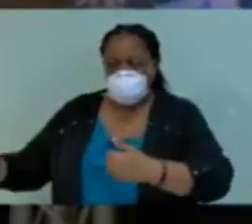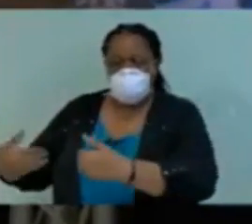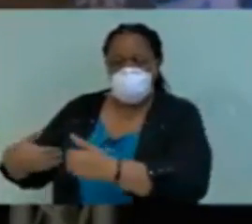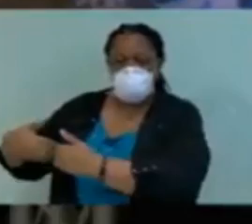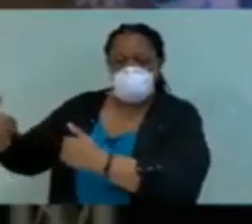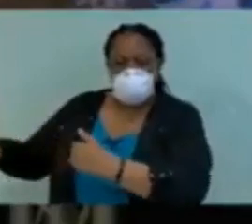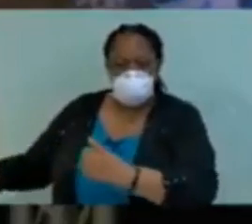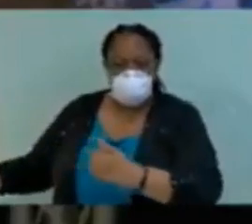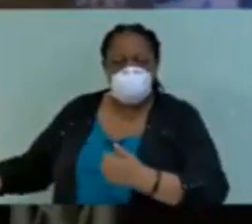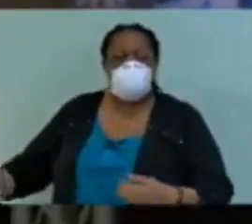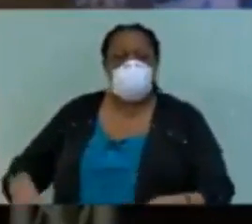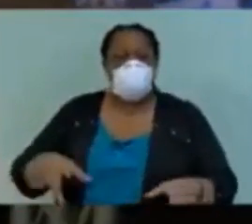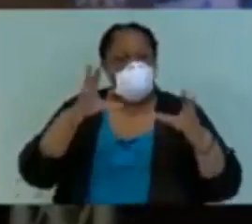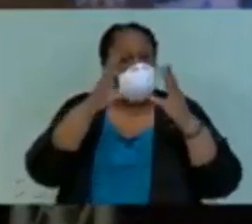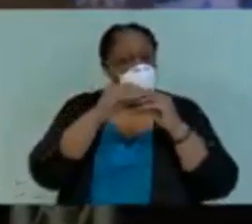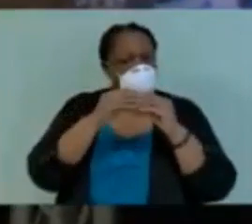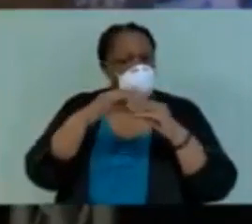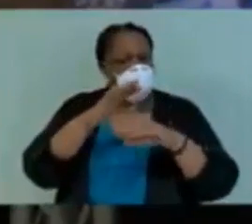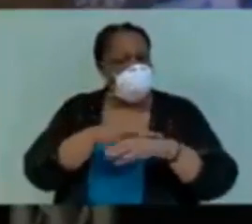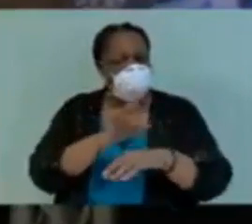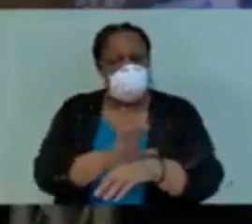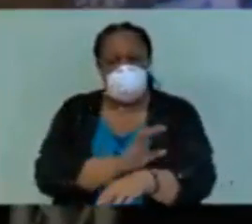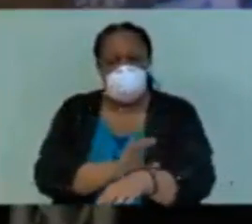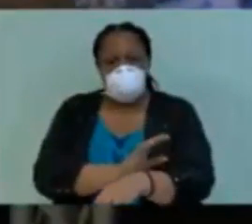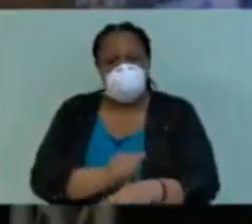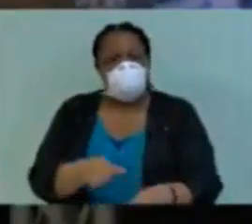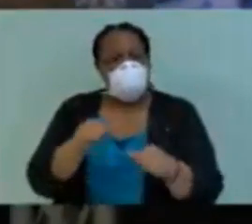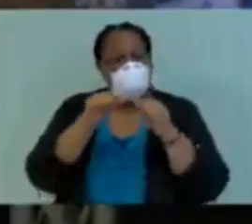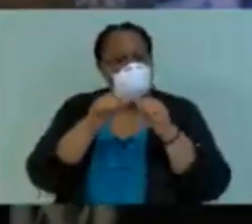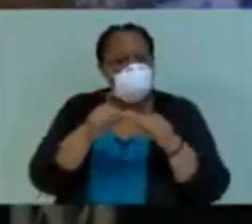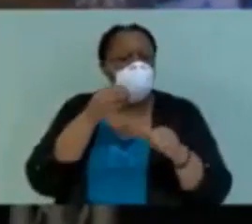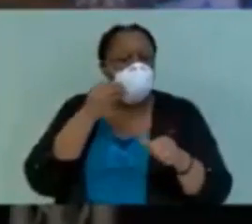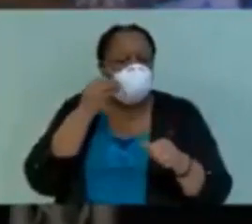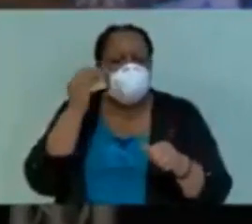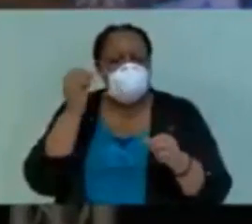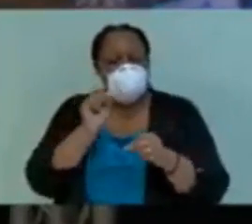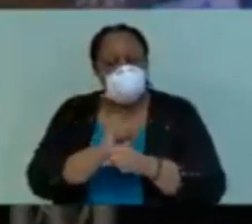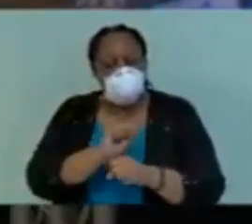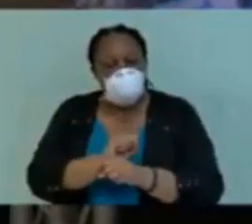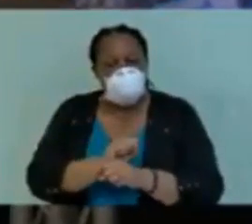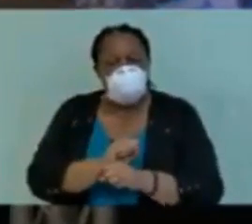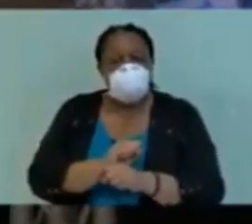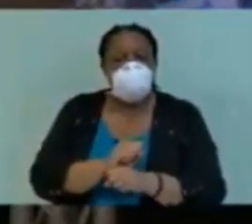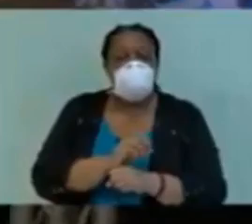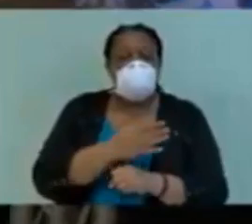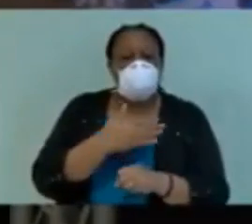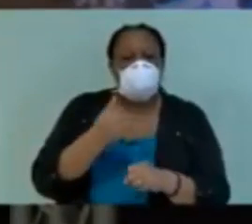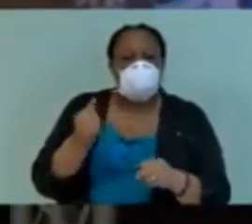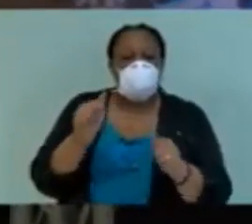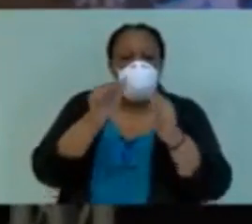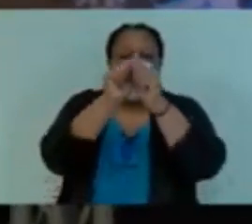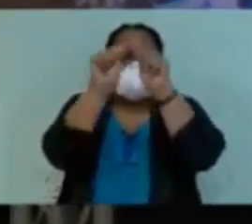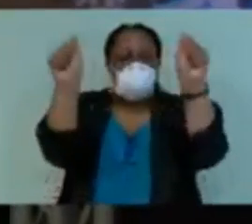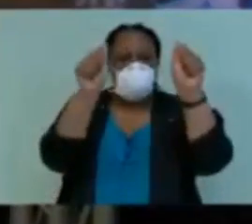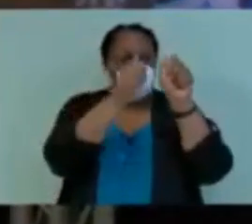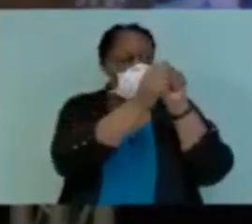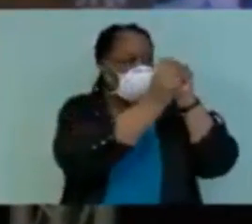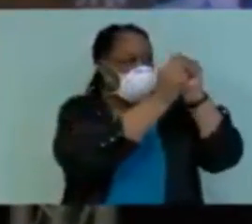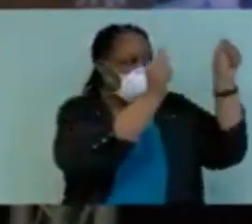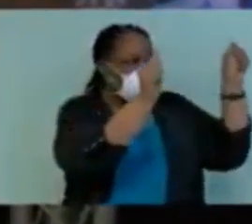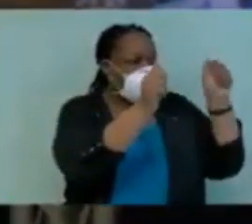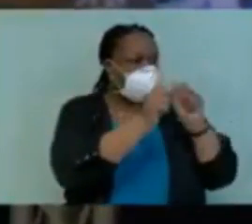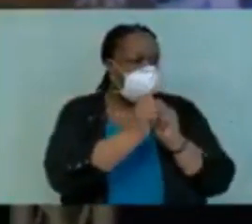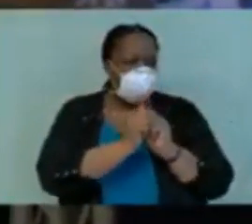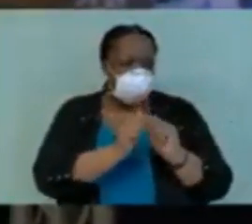the authority was up to speed quickly in ensuring appropriate equipment and provide to our